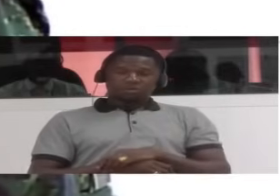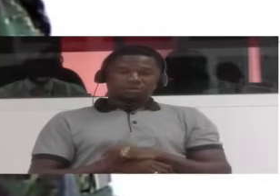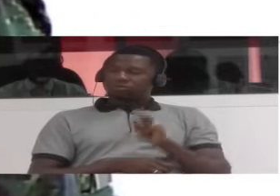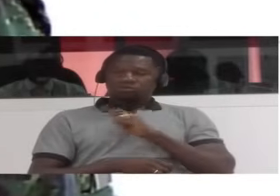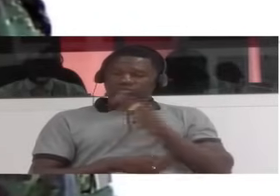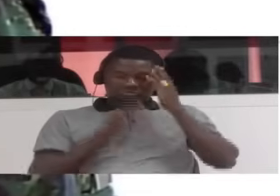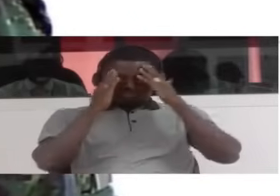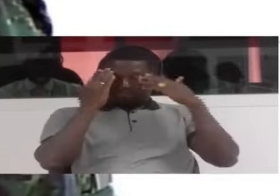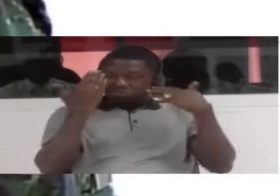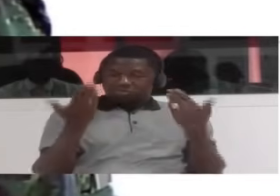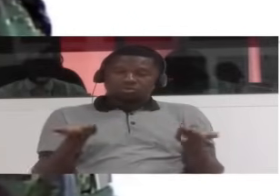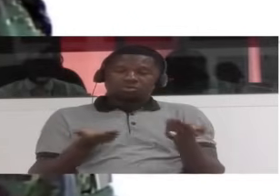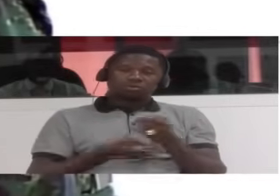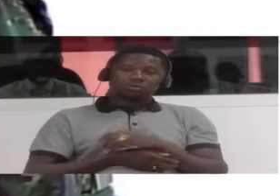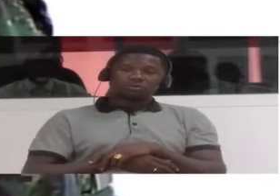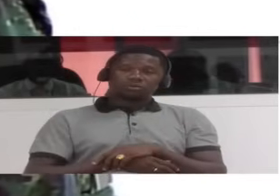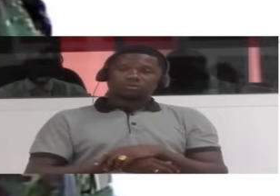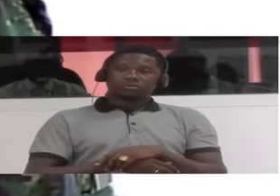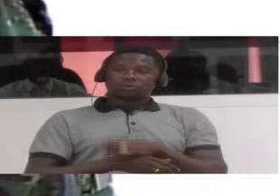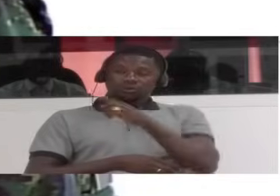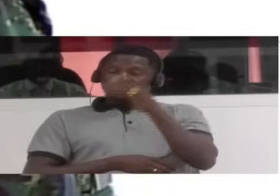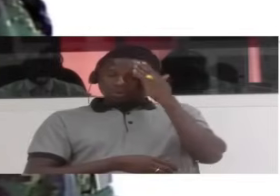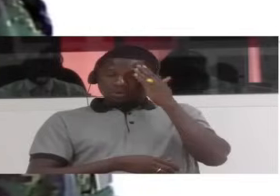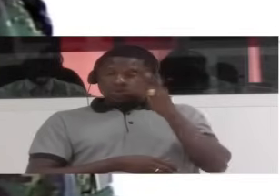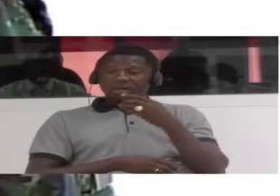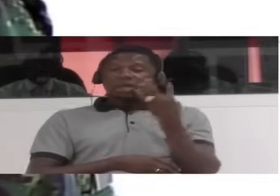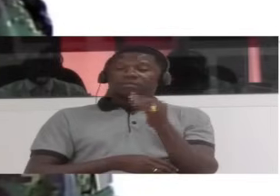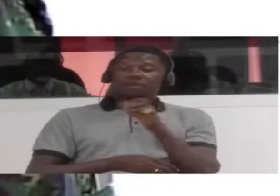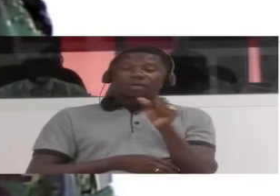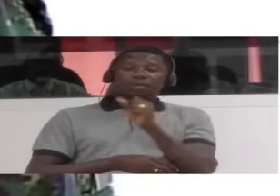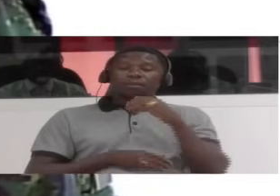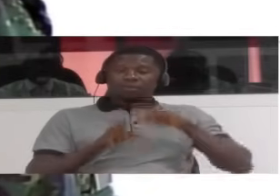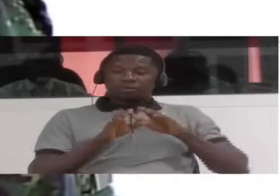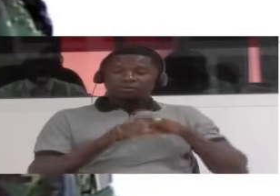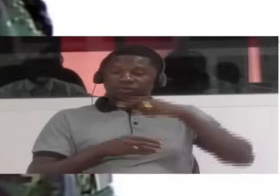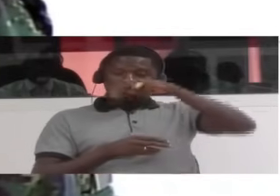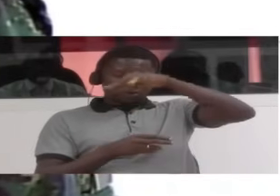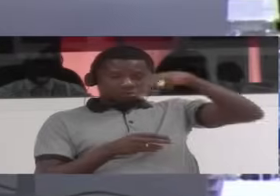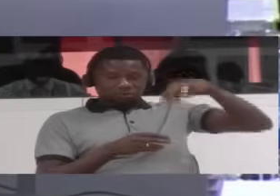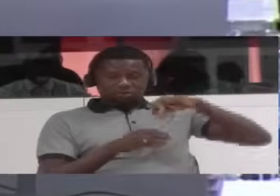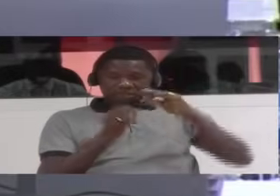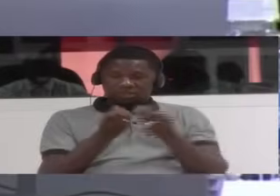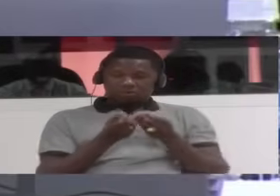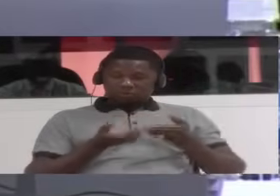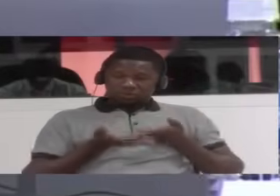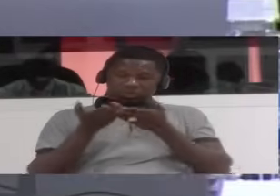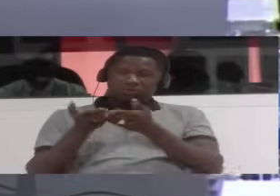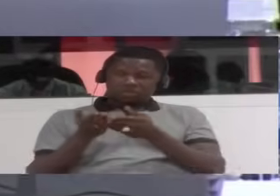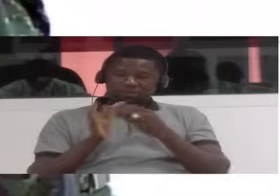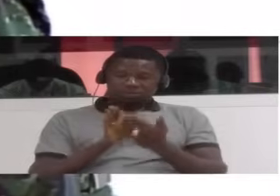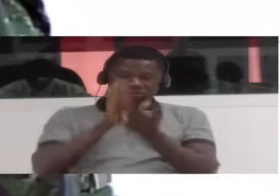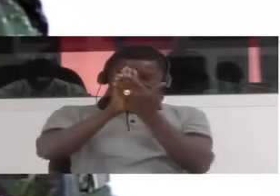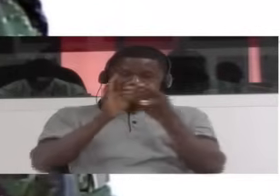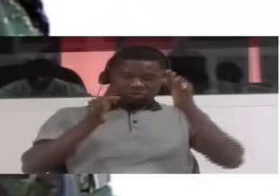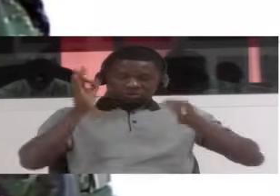knowledge. Do you know whether any member of the patrol team was proceeded with according to law